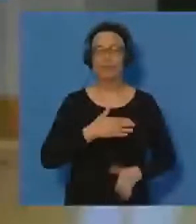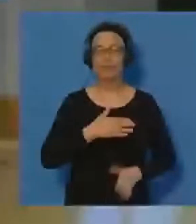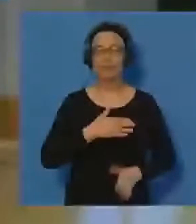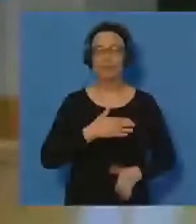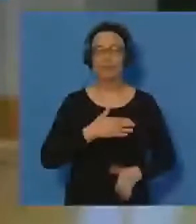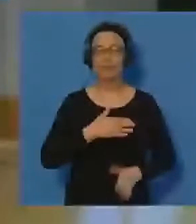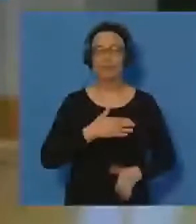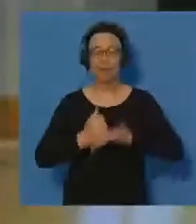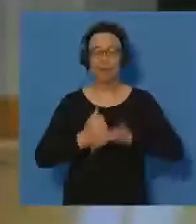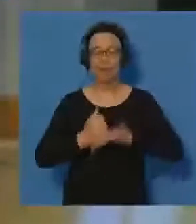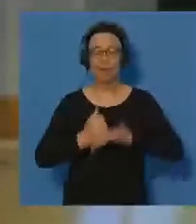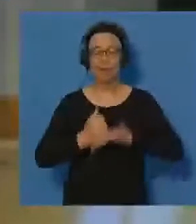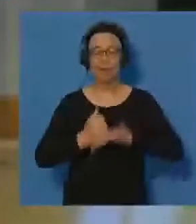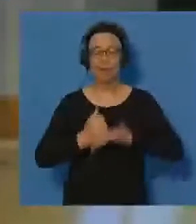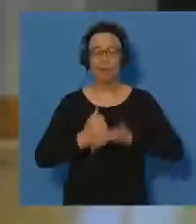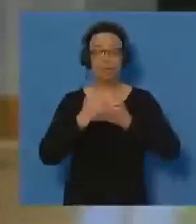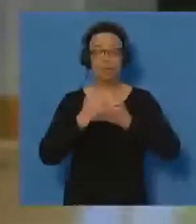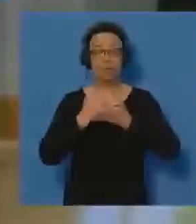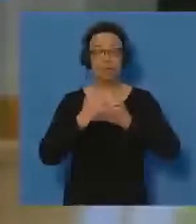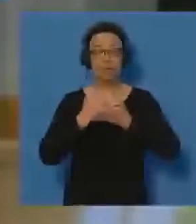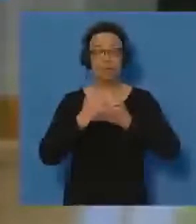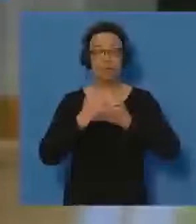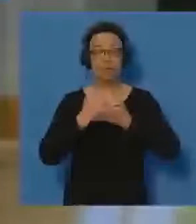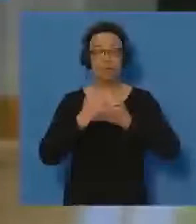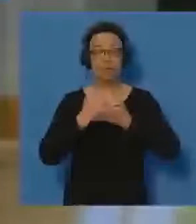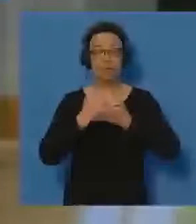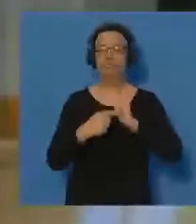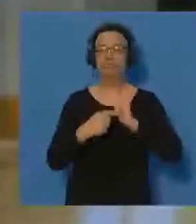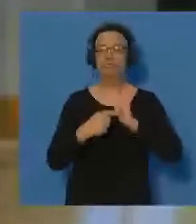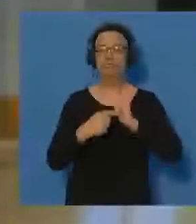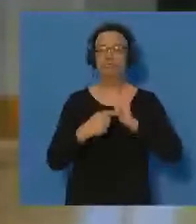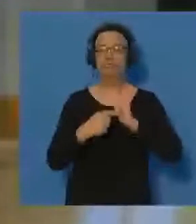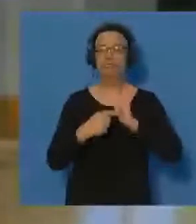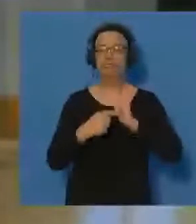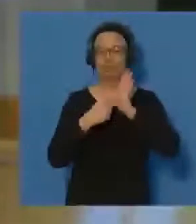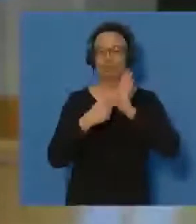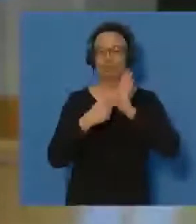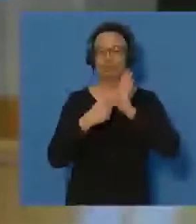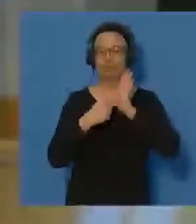to contain the situation are bearing good fruit. We acted